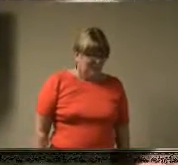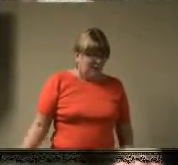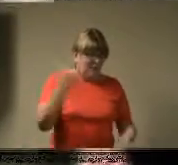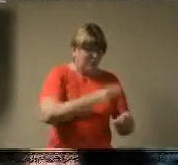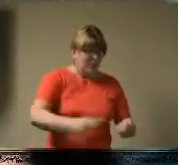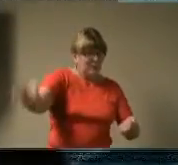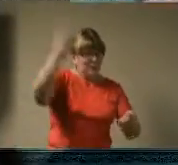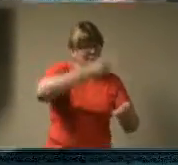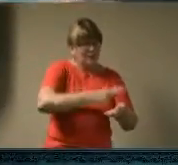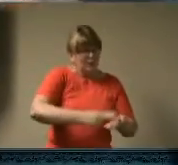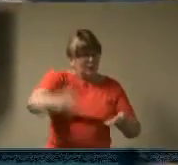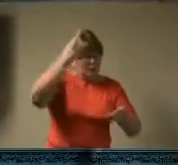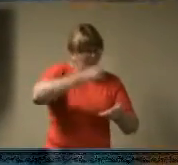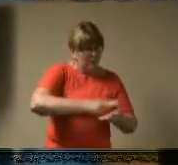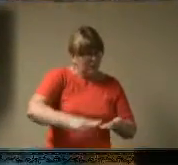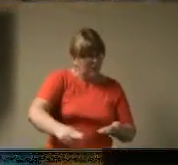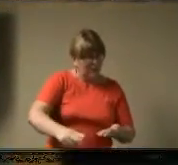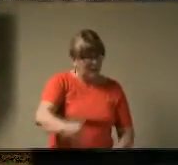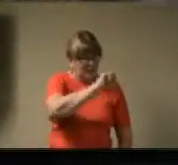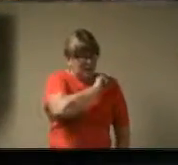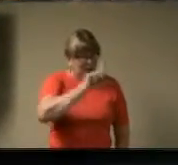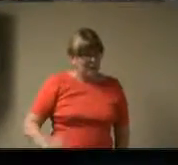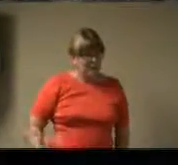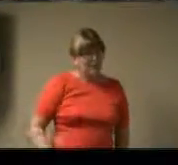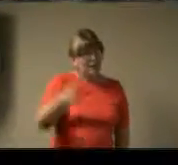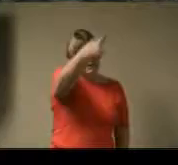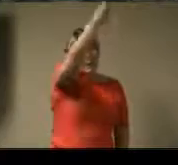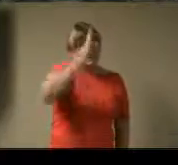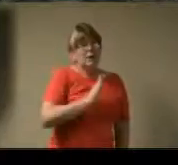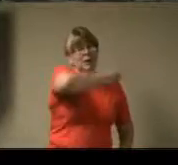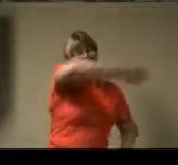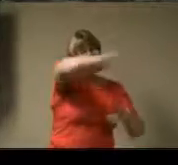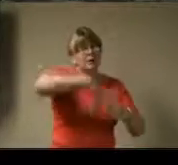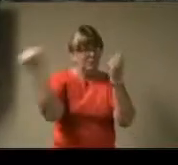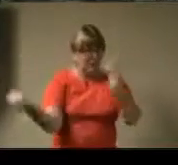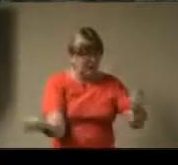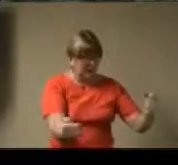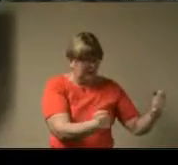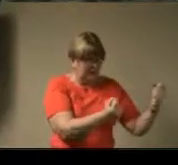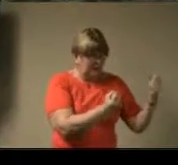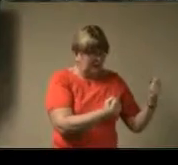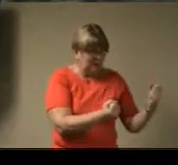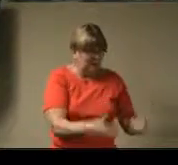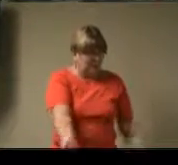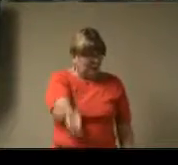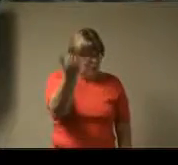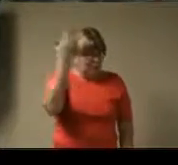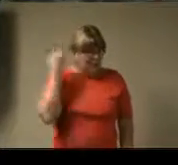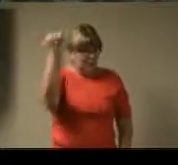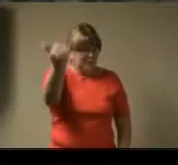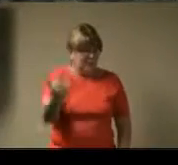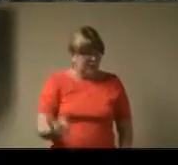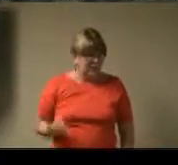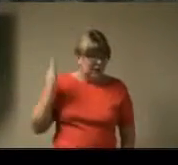see holy holy holy is the Lord God Almighty